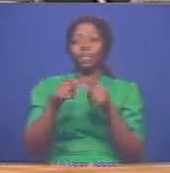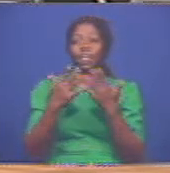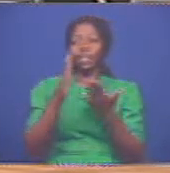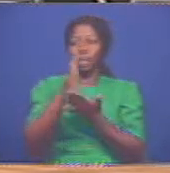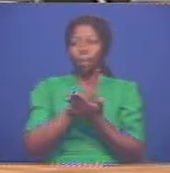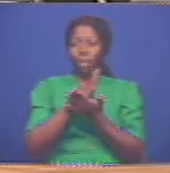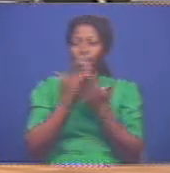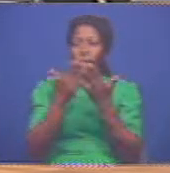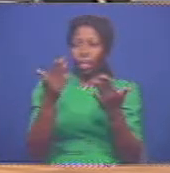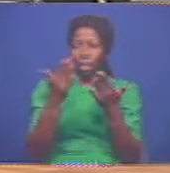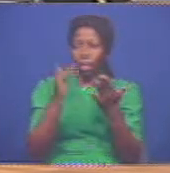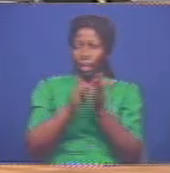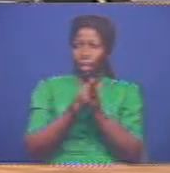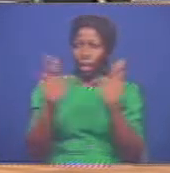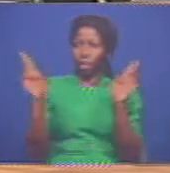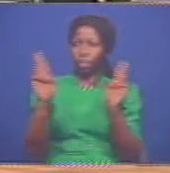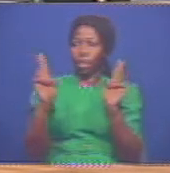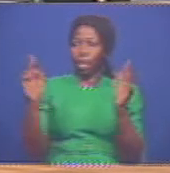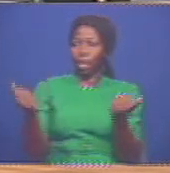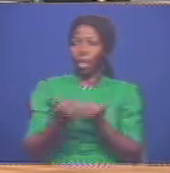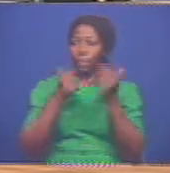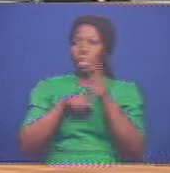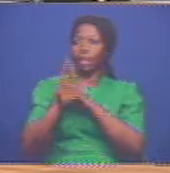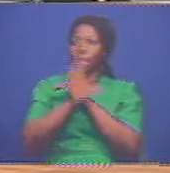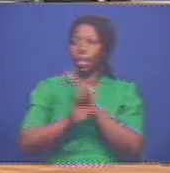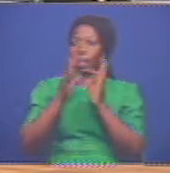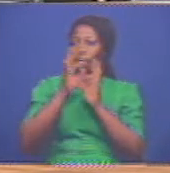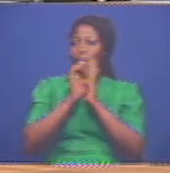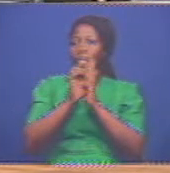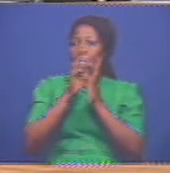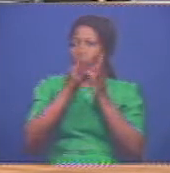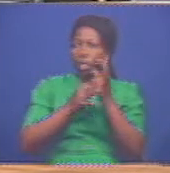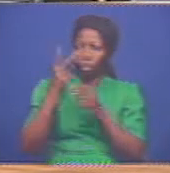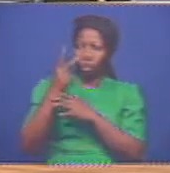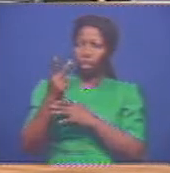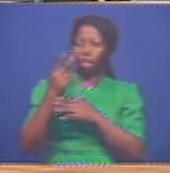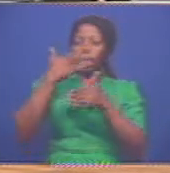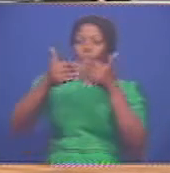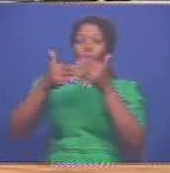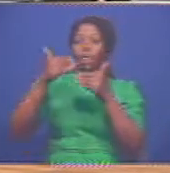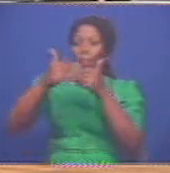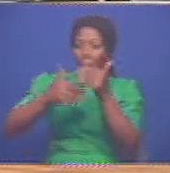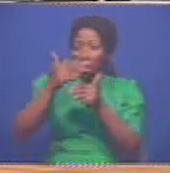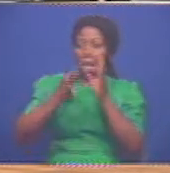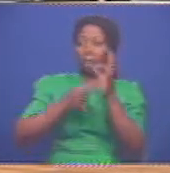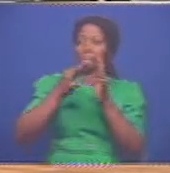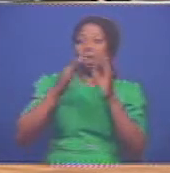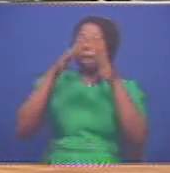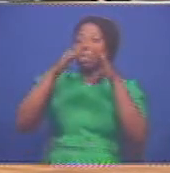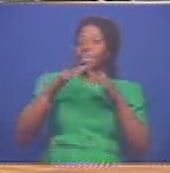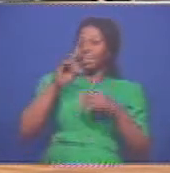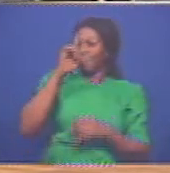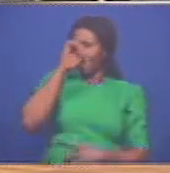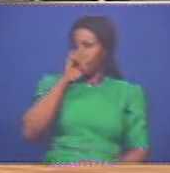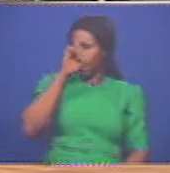some of the things that are already happening in the country. Like if you look at construction materials, if housing is that serious, I would